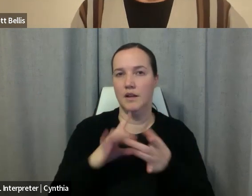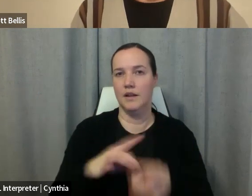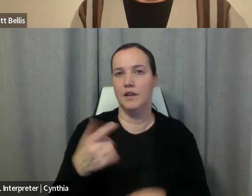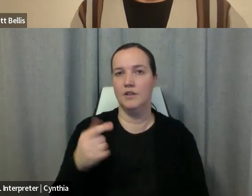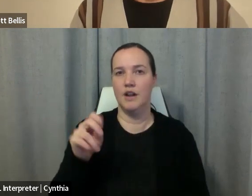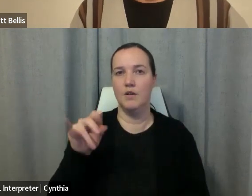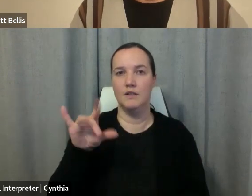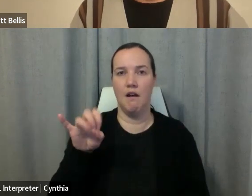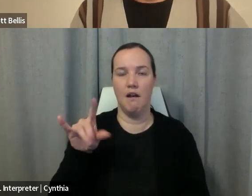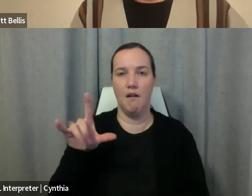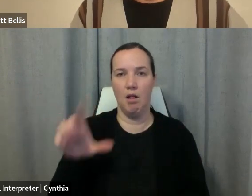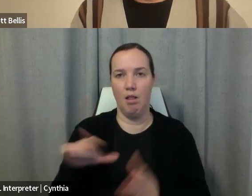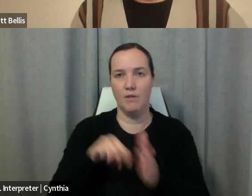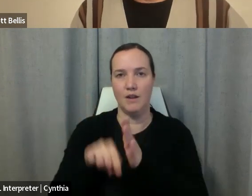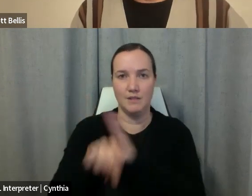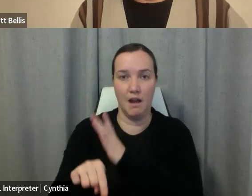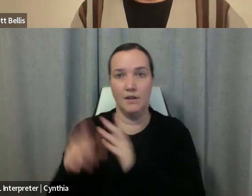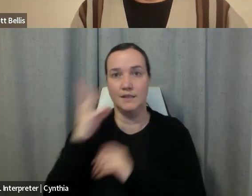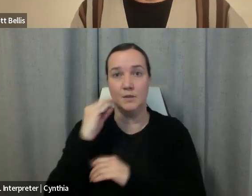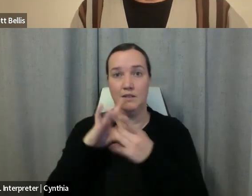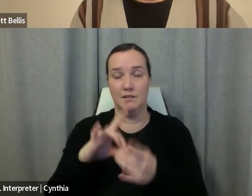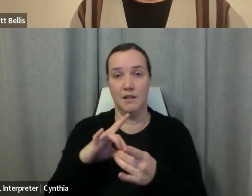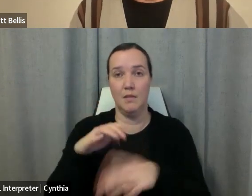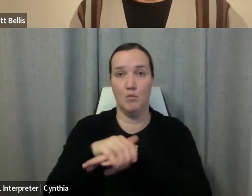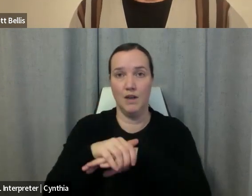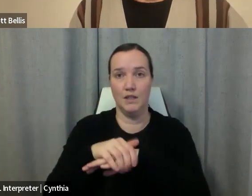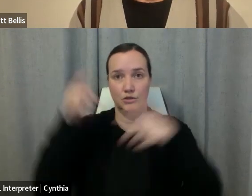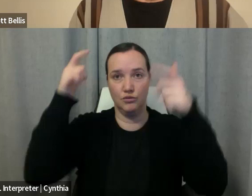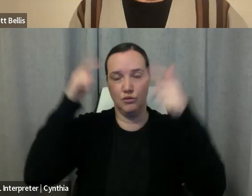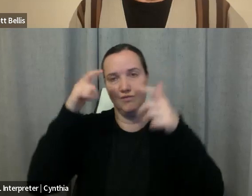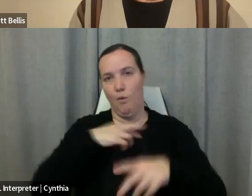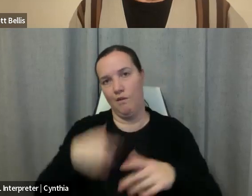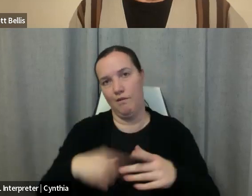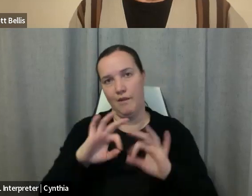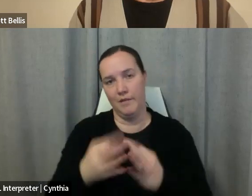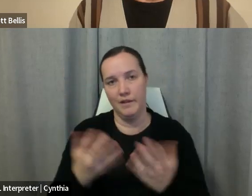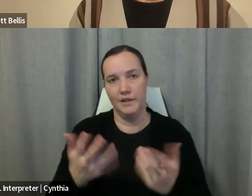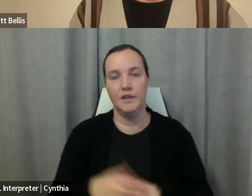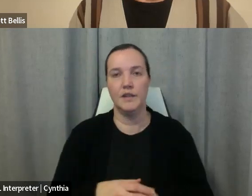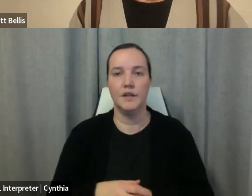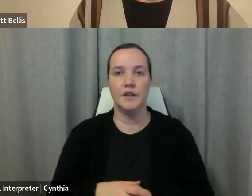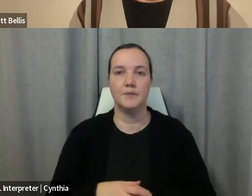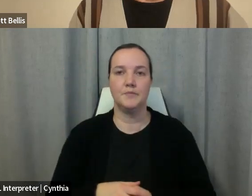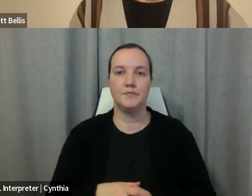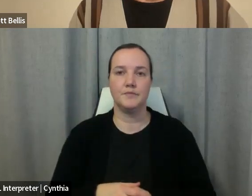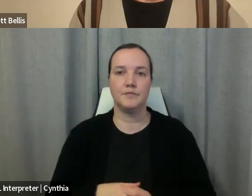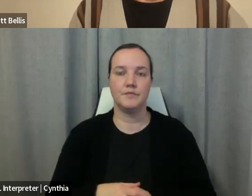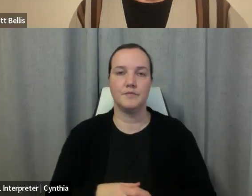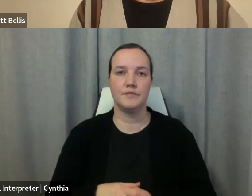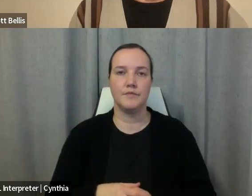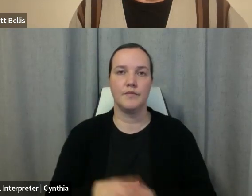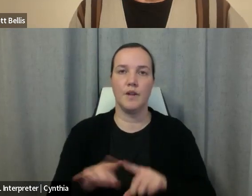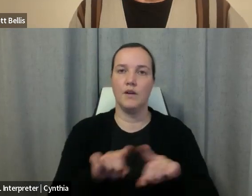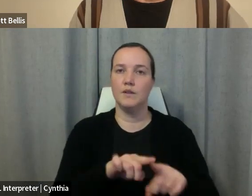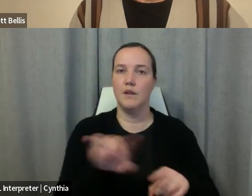in that relationship to the British Crown, quite, to be frank. And then you've also got the whole story of Haiti that you've probably been